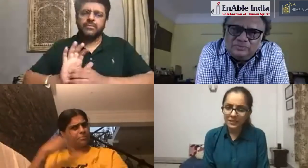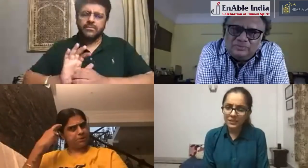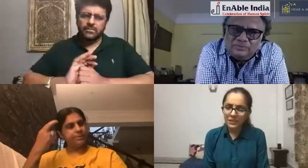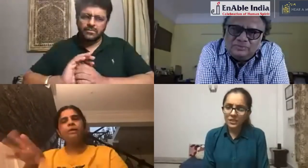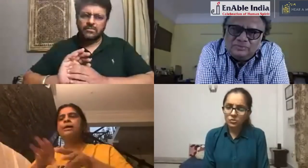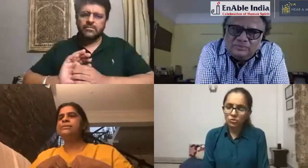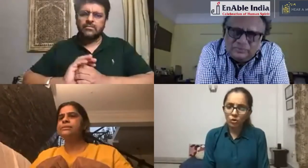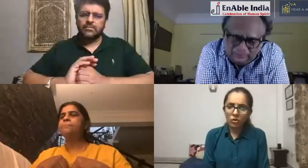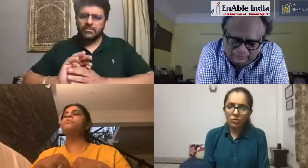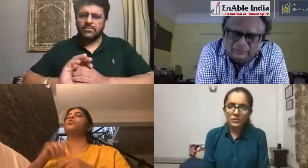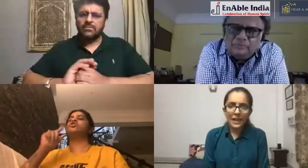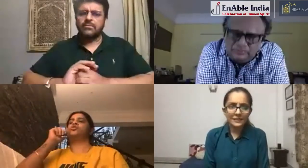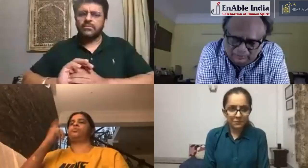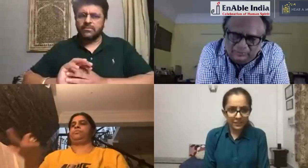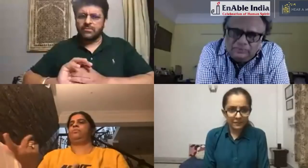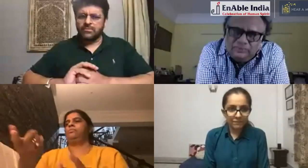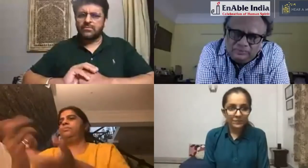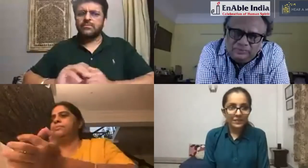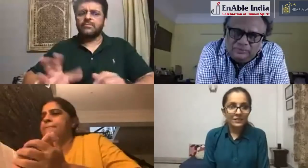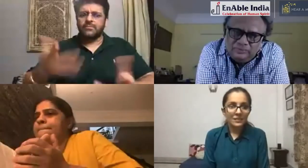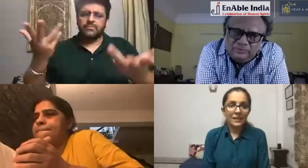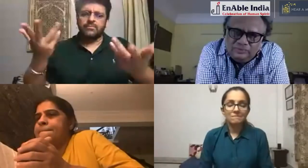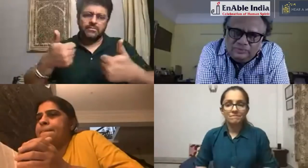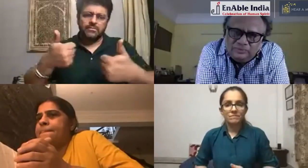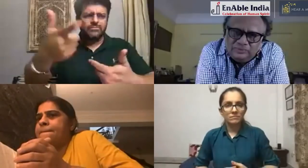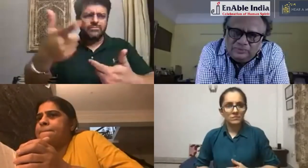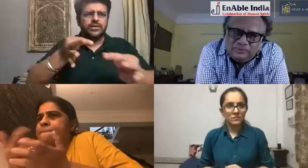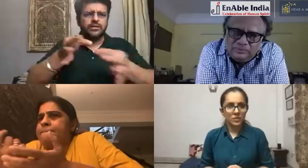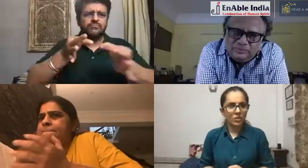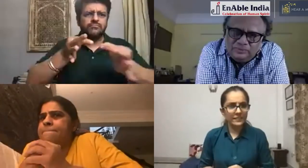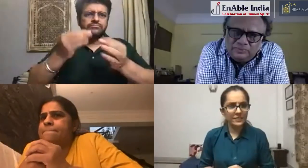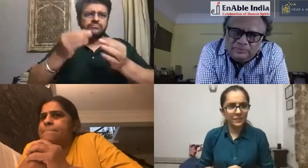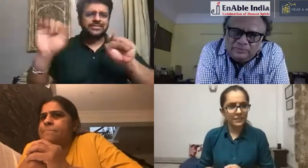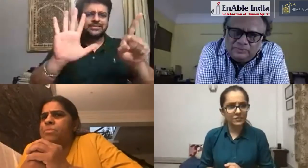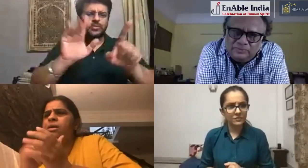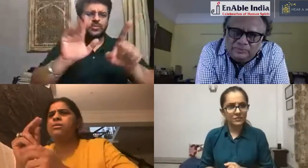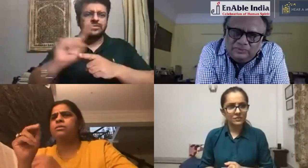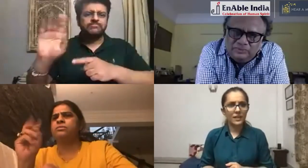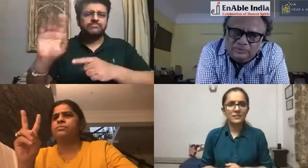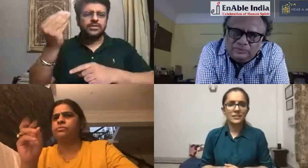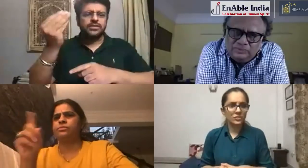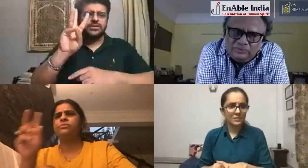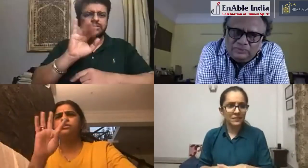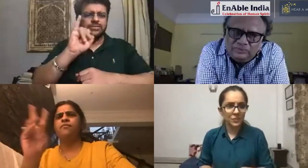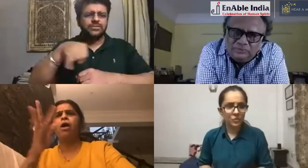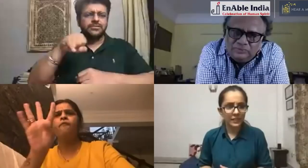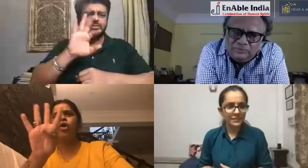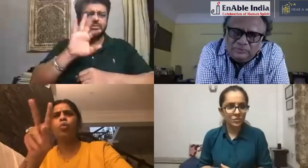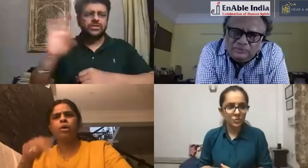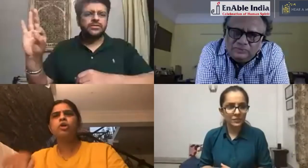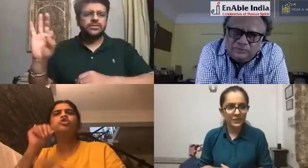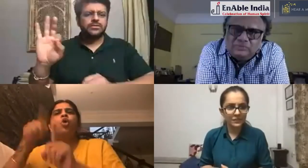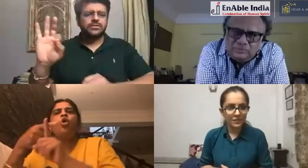days. So they accepted it. Yeah. All right, that's fine. Yeah, he just explained to you,